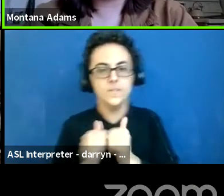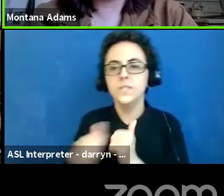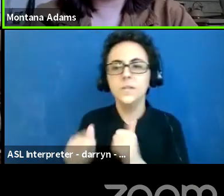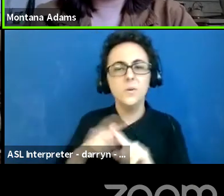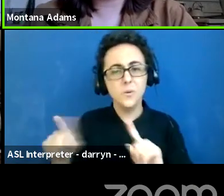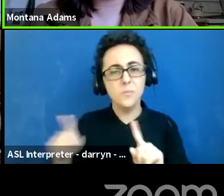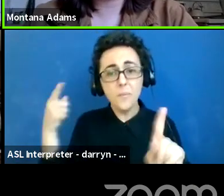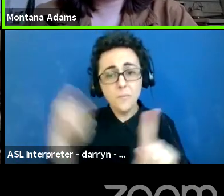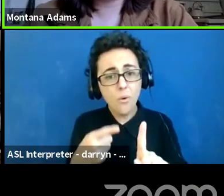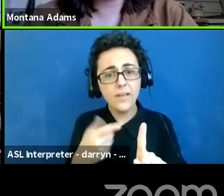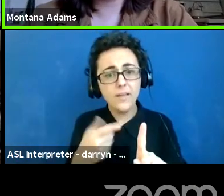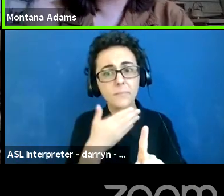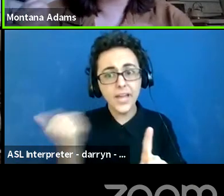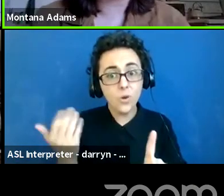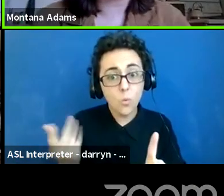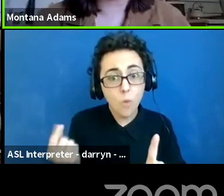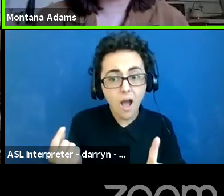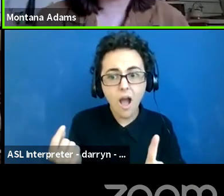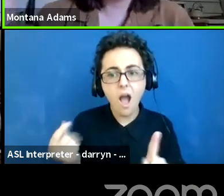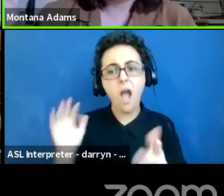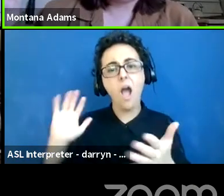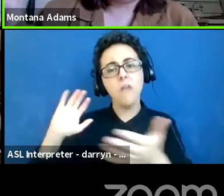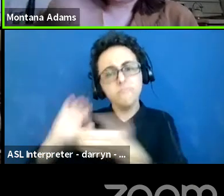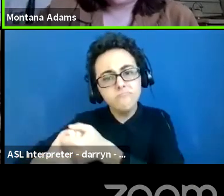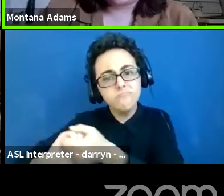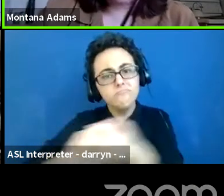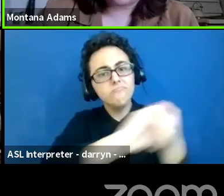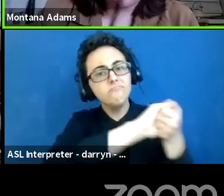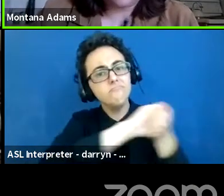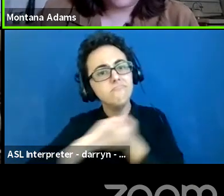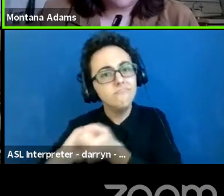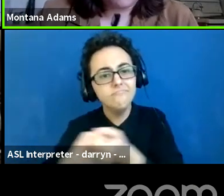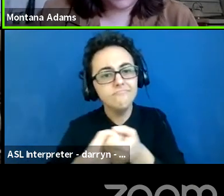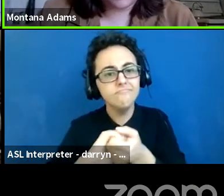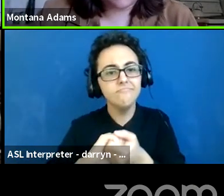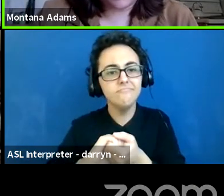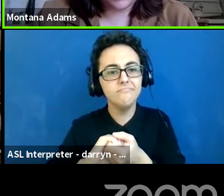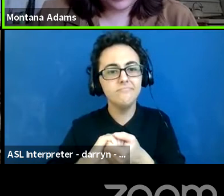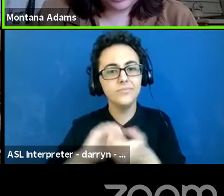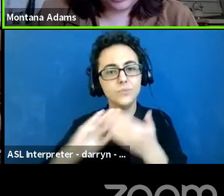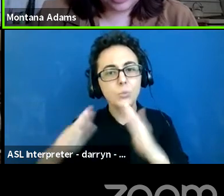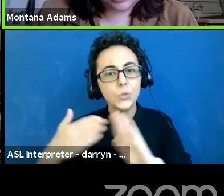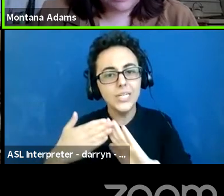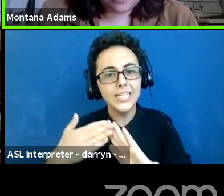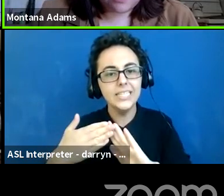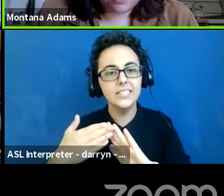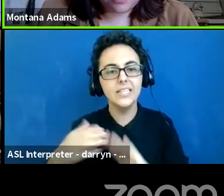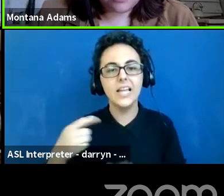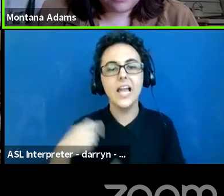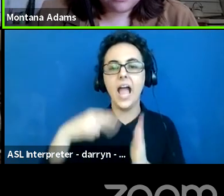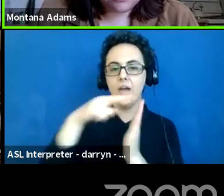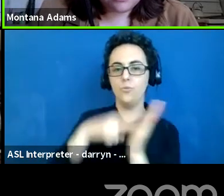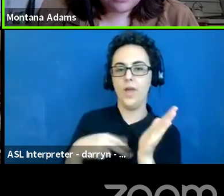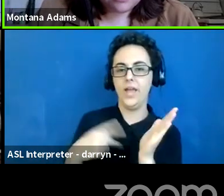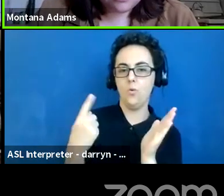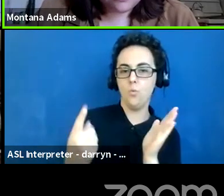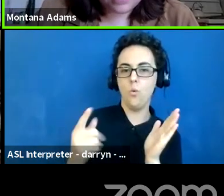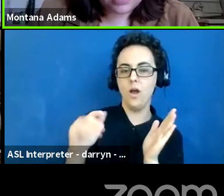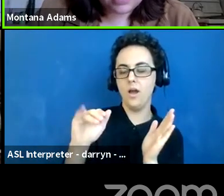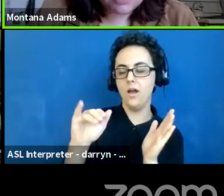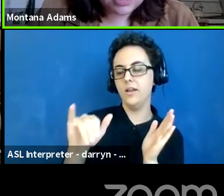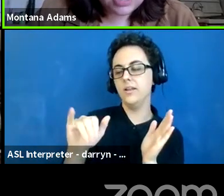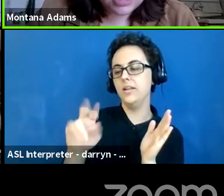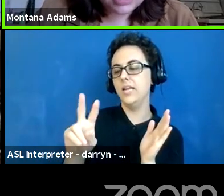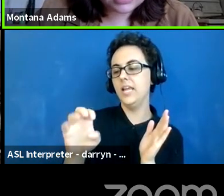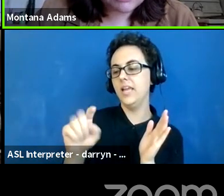places, which is something I read in a Yvette Nolan book where she talks about